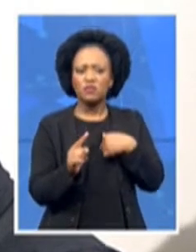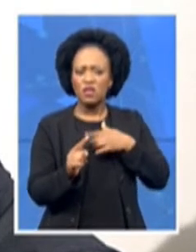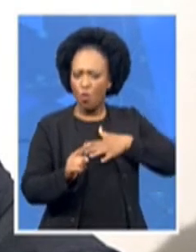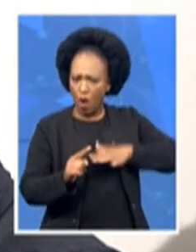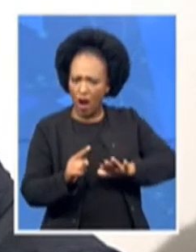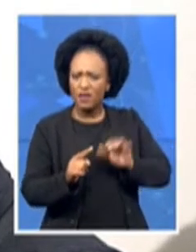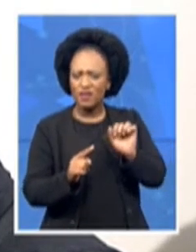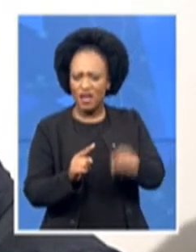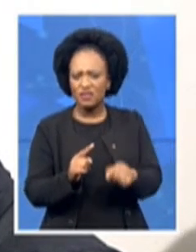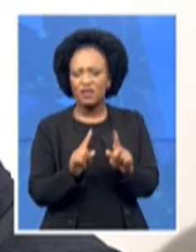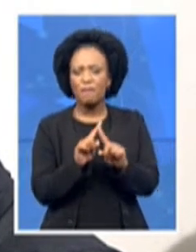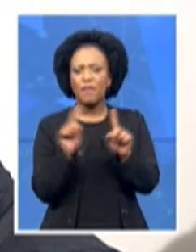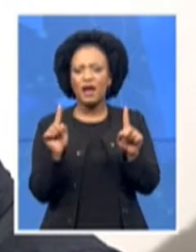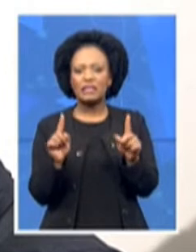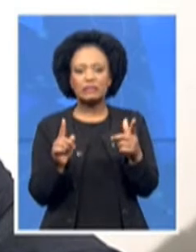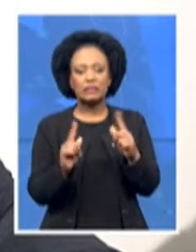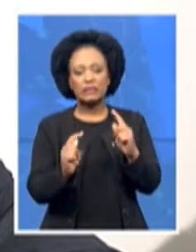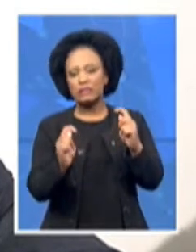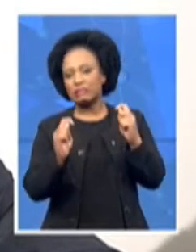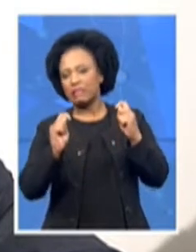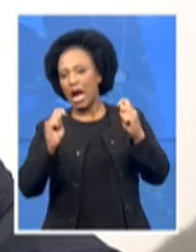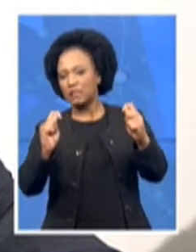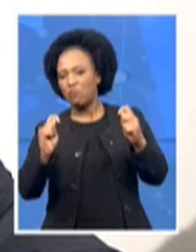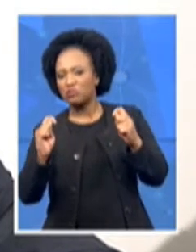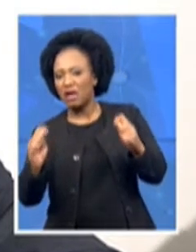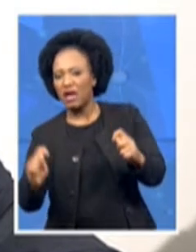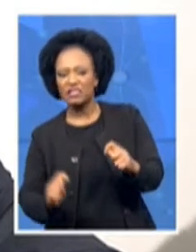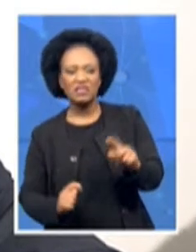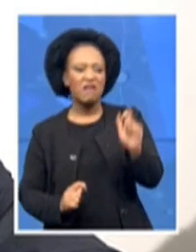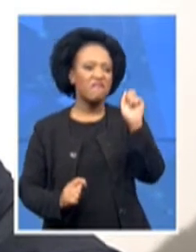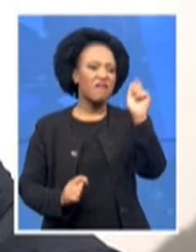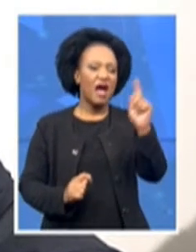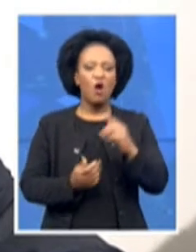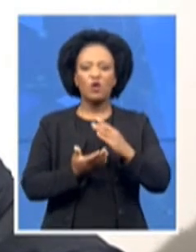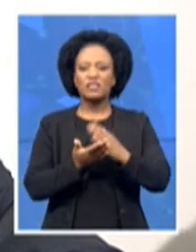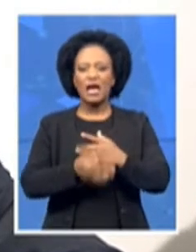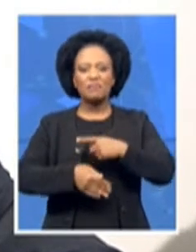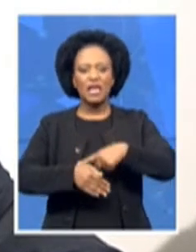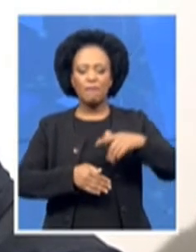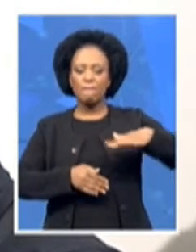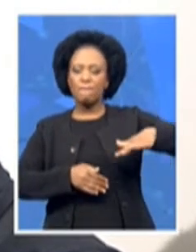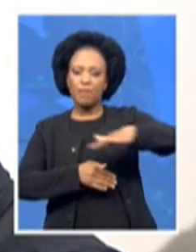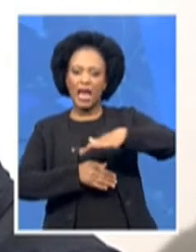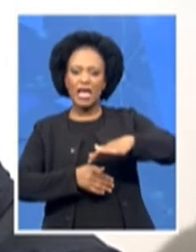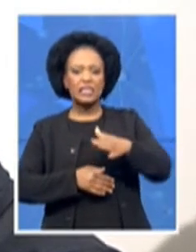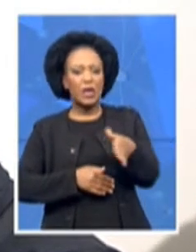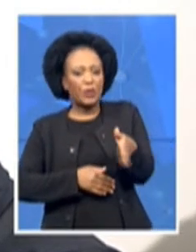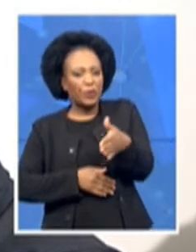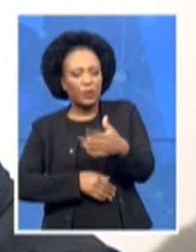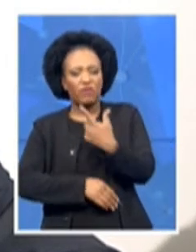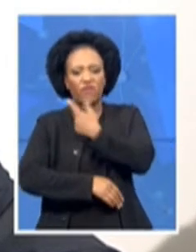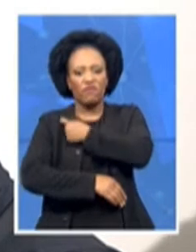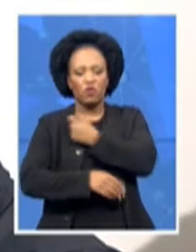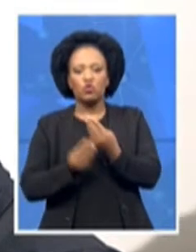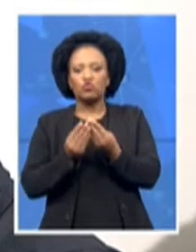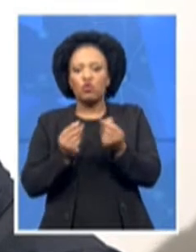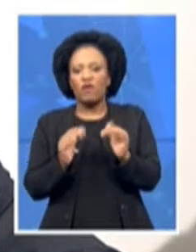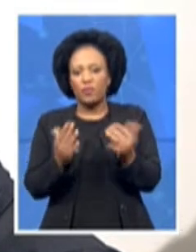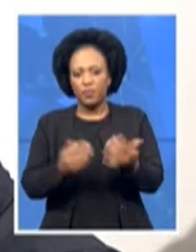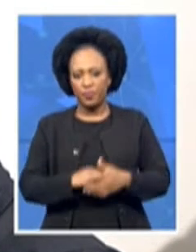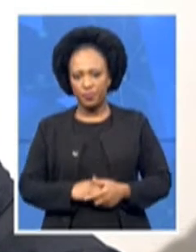transportation and lack of sites thereof, how is that issue being addressed? Thank you so much.